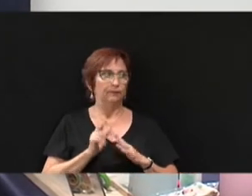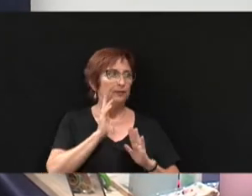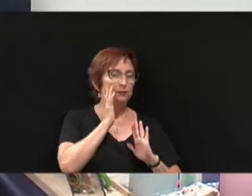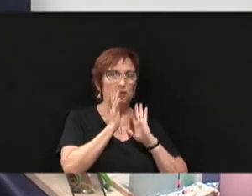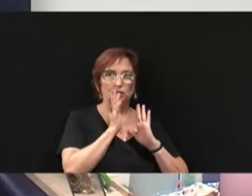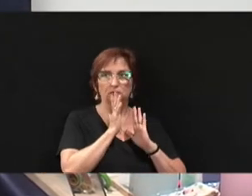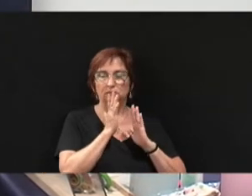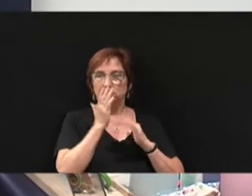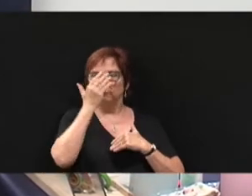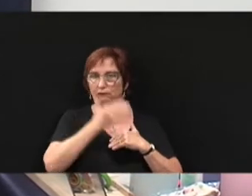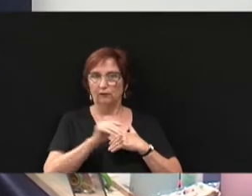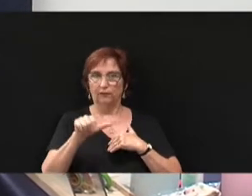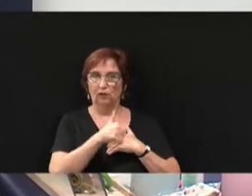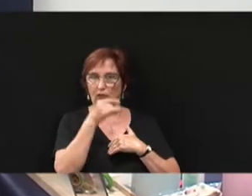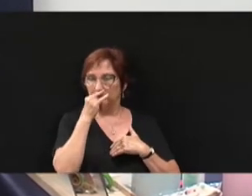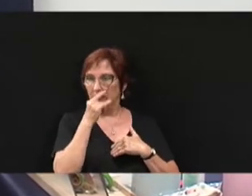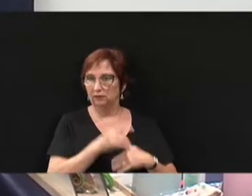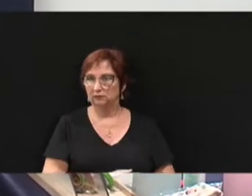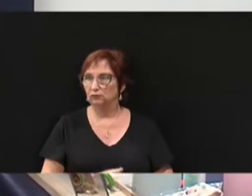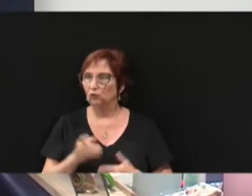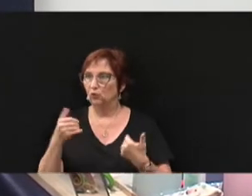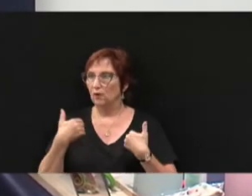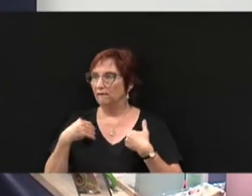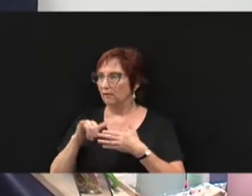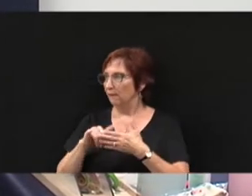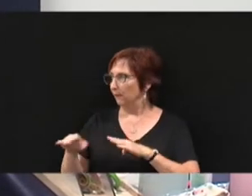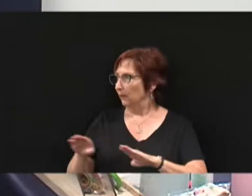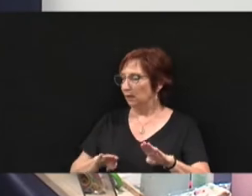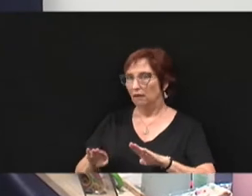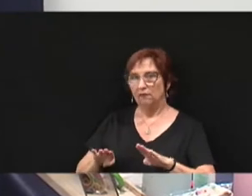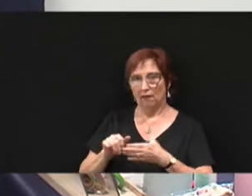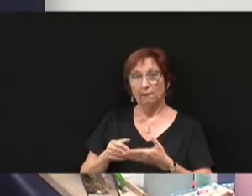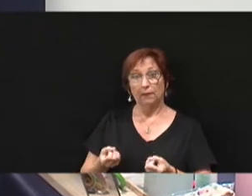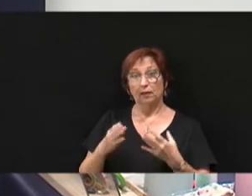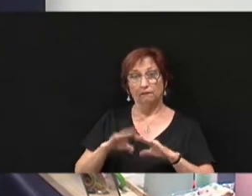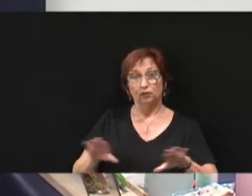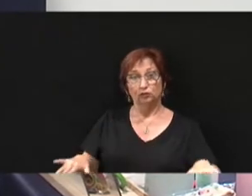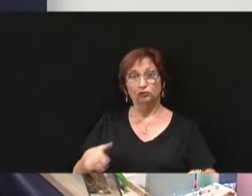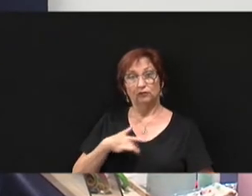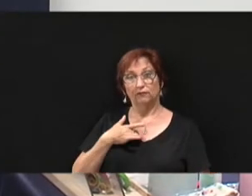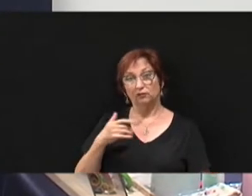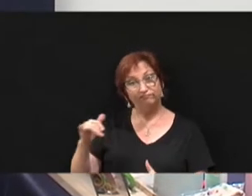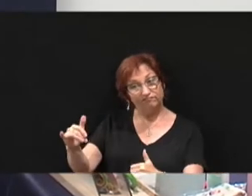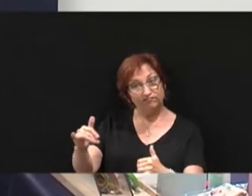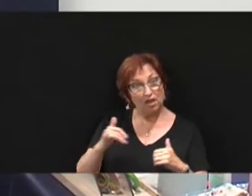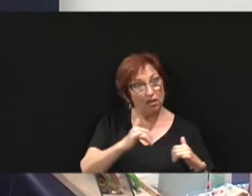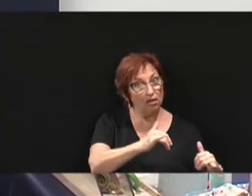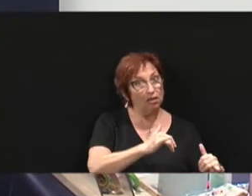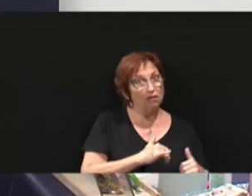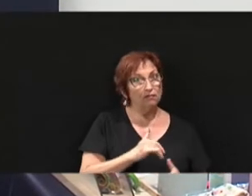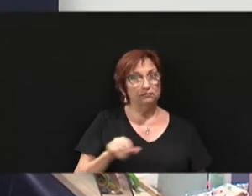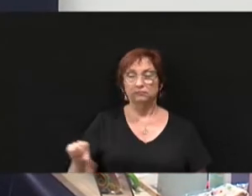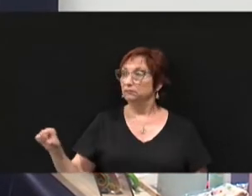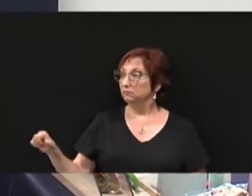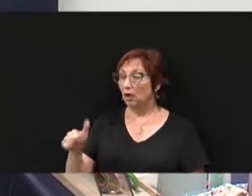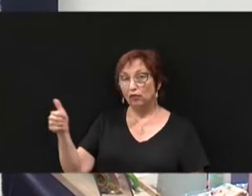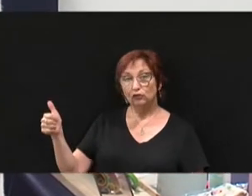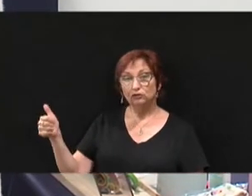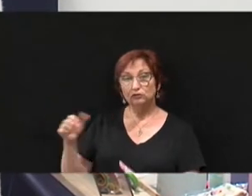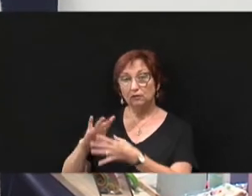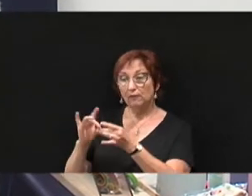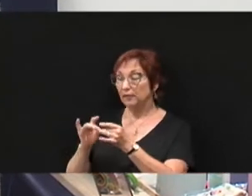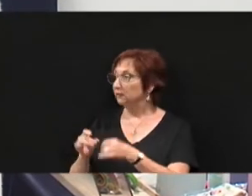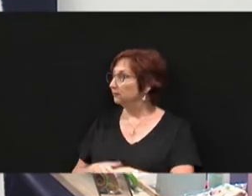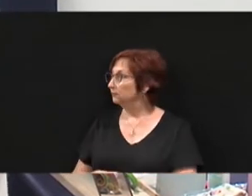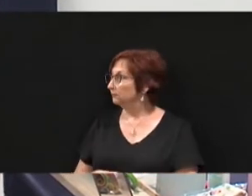so you had the behavior that many of our children feel. Great. Others?